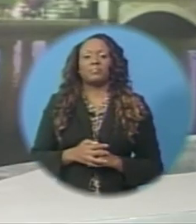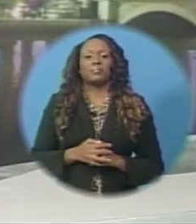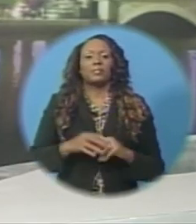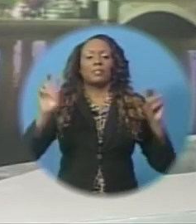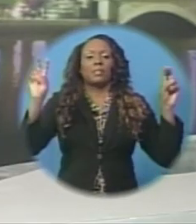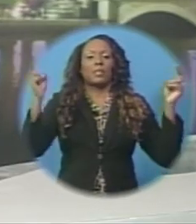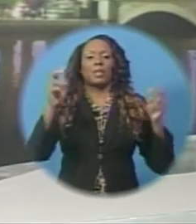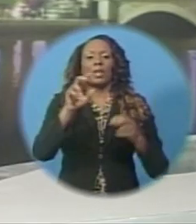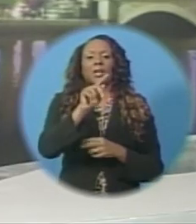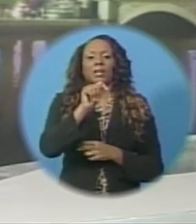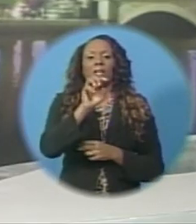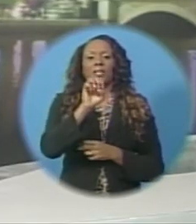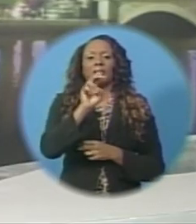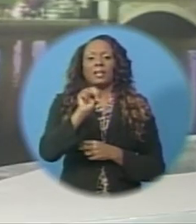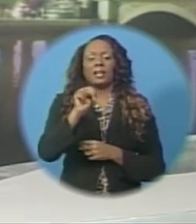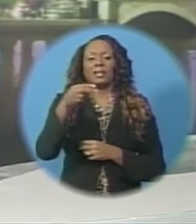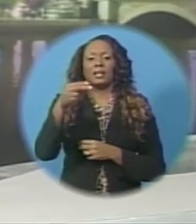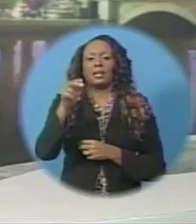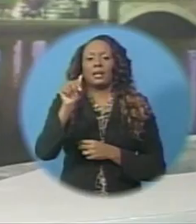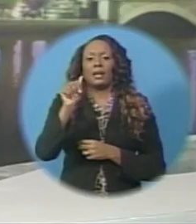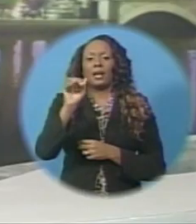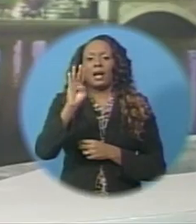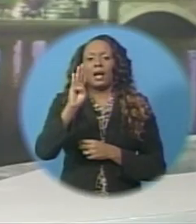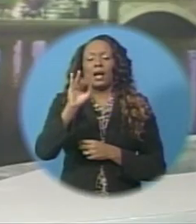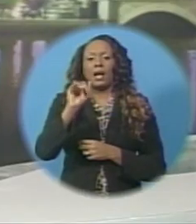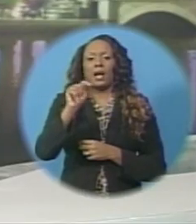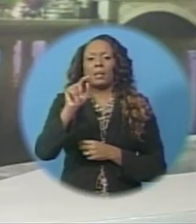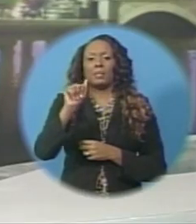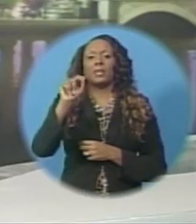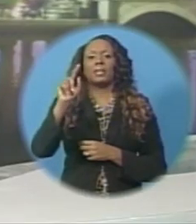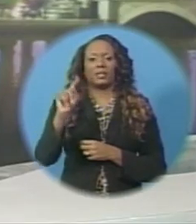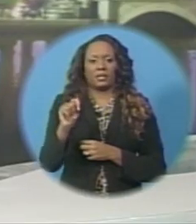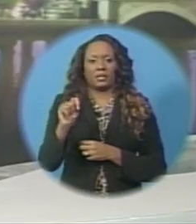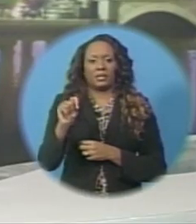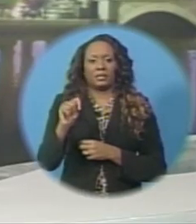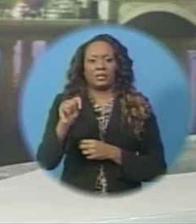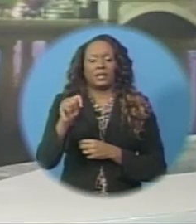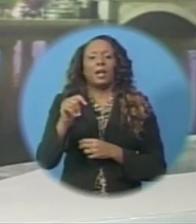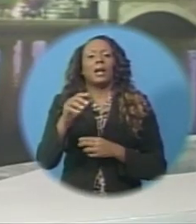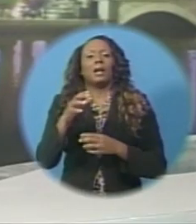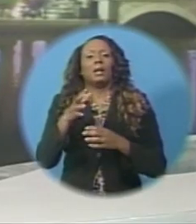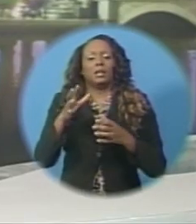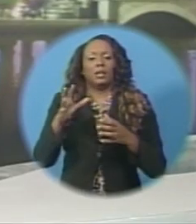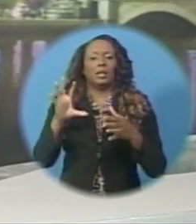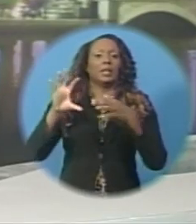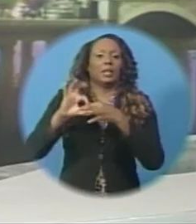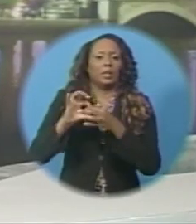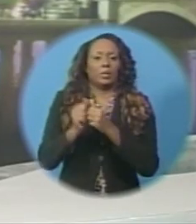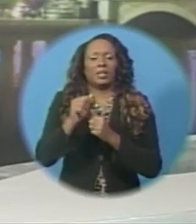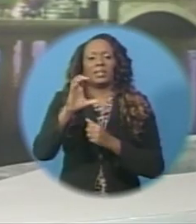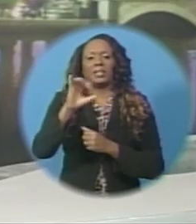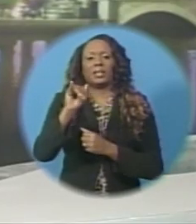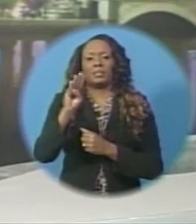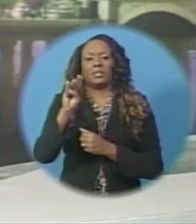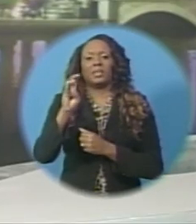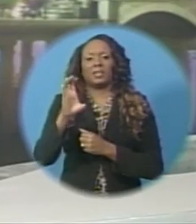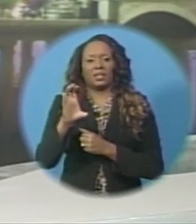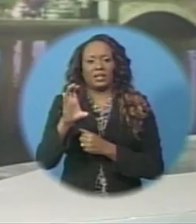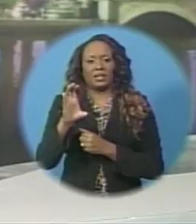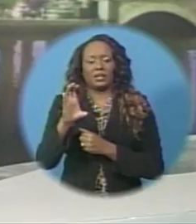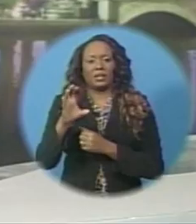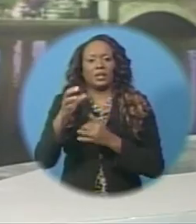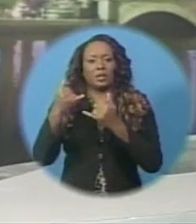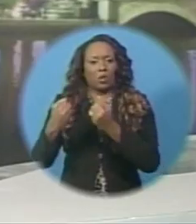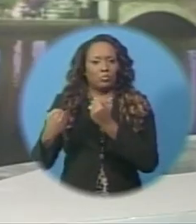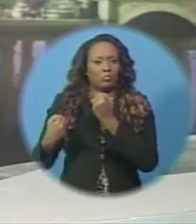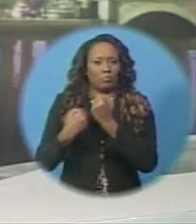developing investor-ready startup Caribbean entrepreneurs, and regional bank CIBC First Caribbean have partnered in a venture to